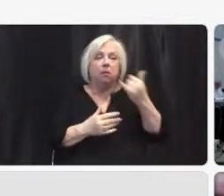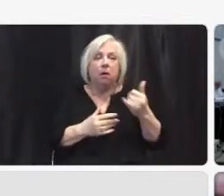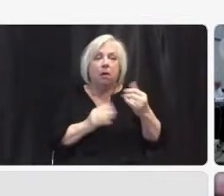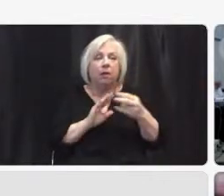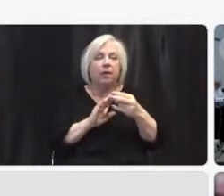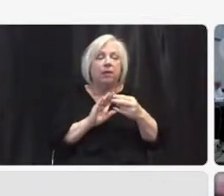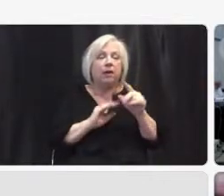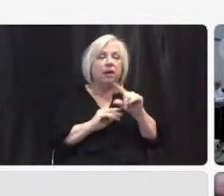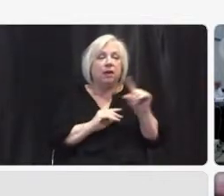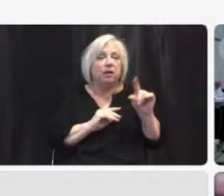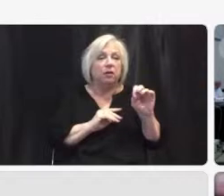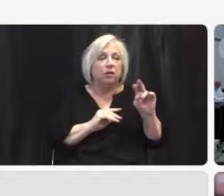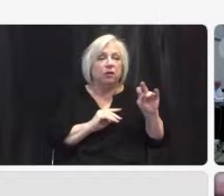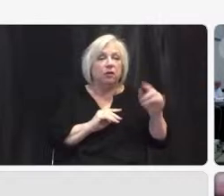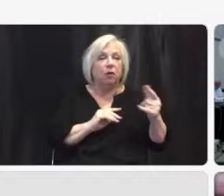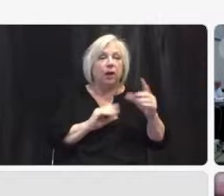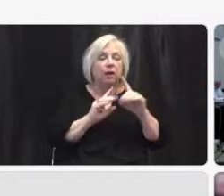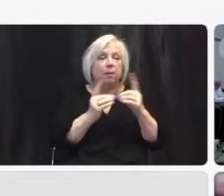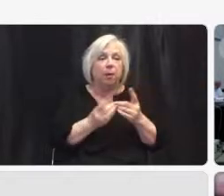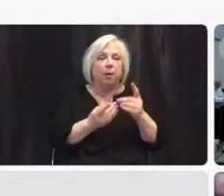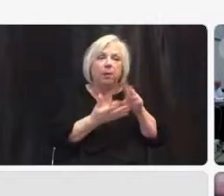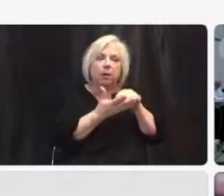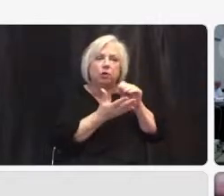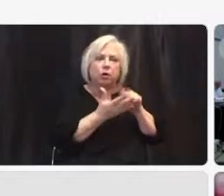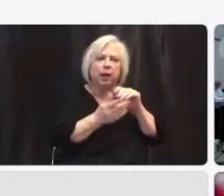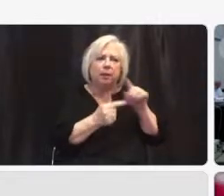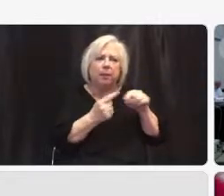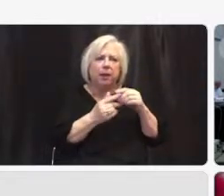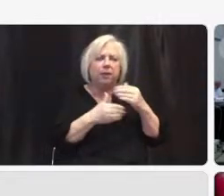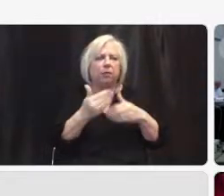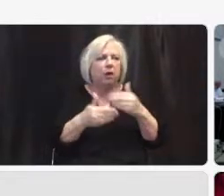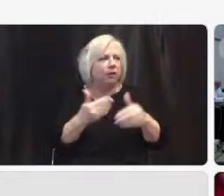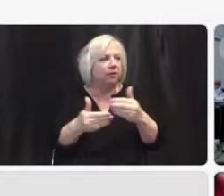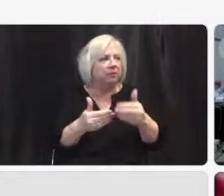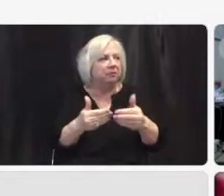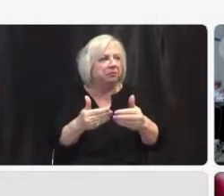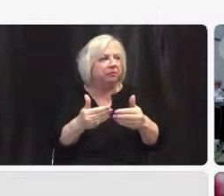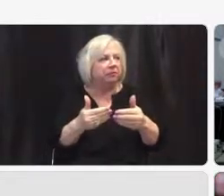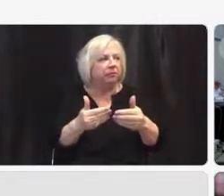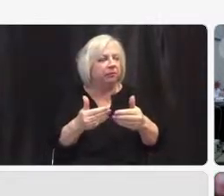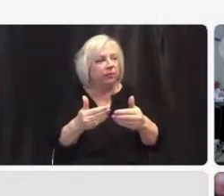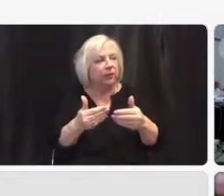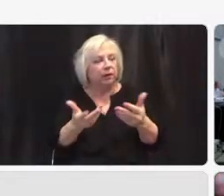department and educating ourselves on the process of